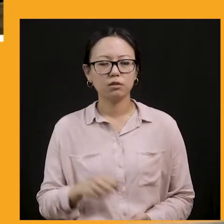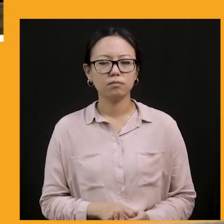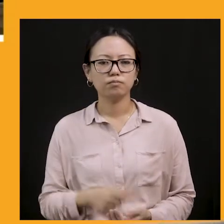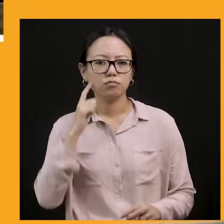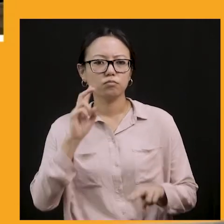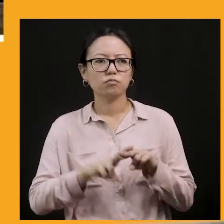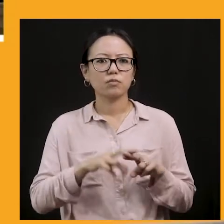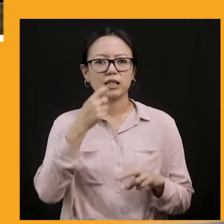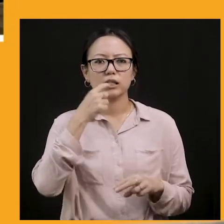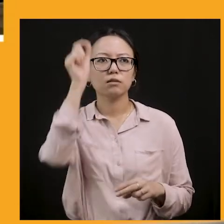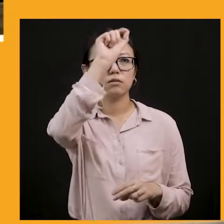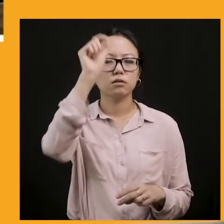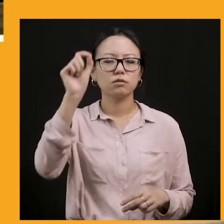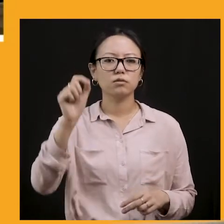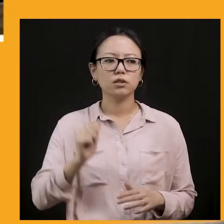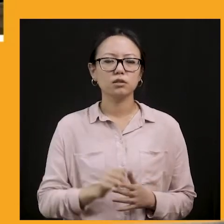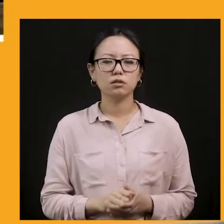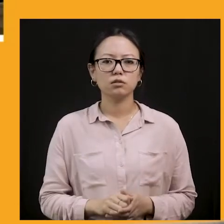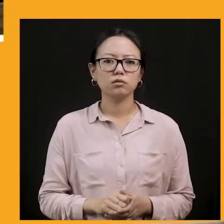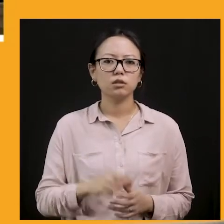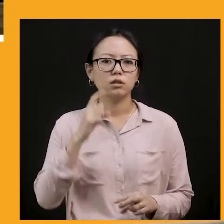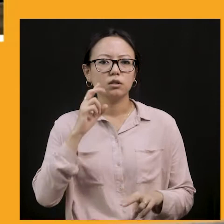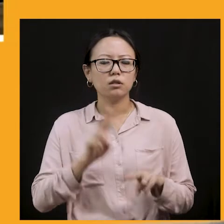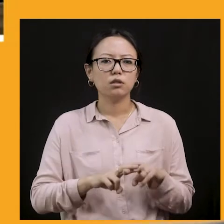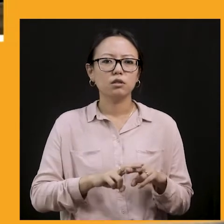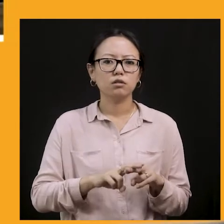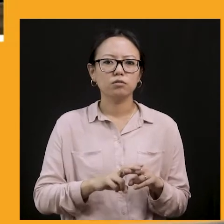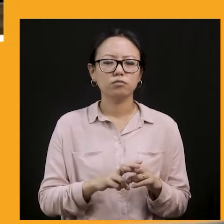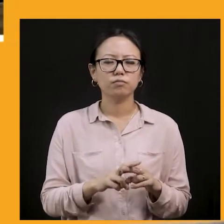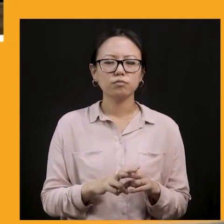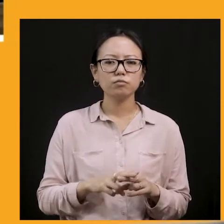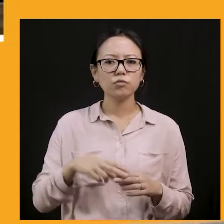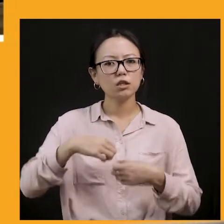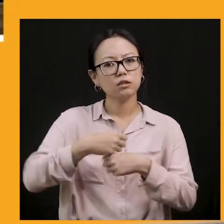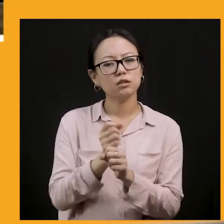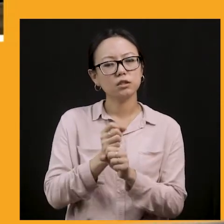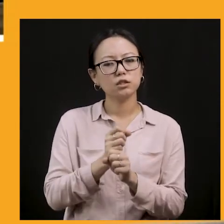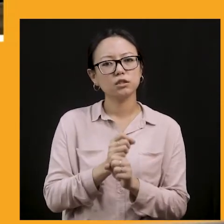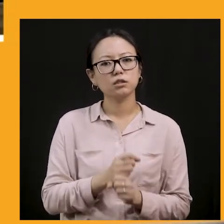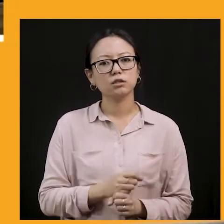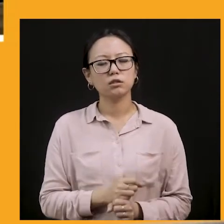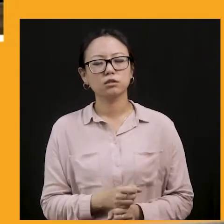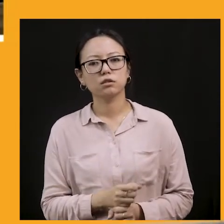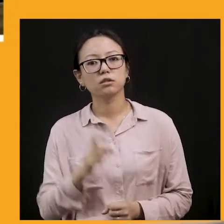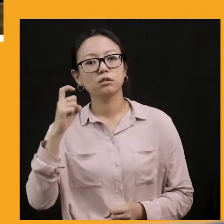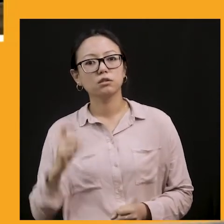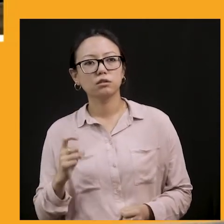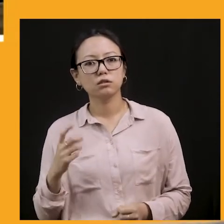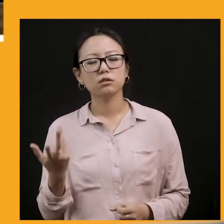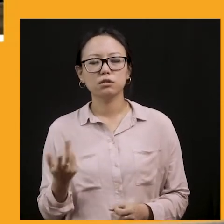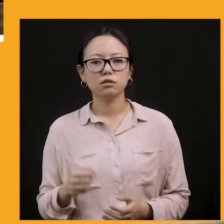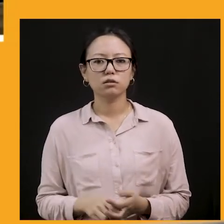we write something in the blackboard, and then if we have to change the topic, we have to rub. So we use